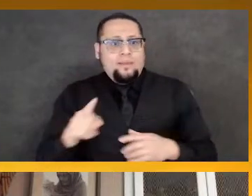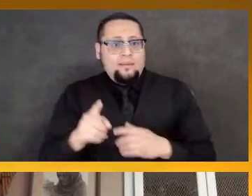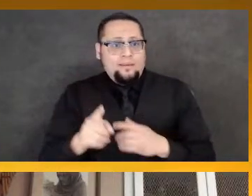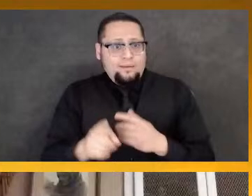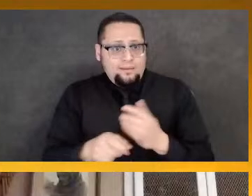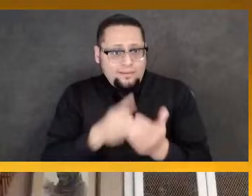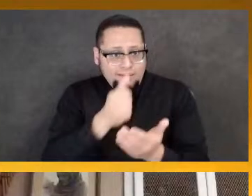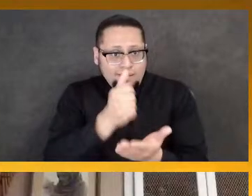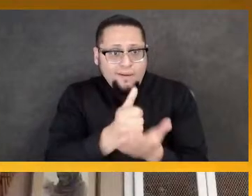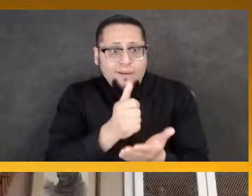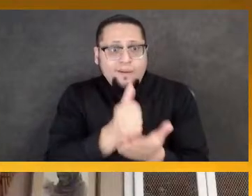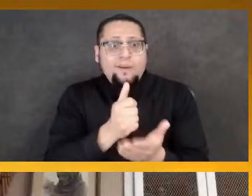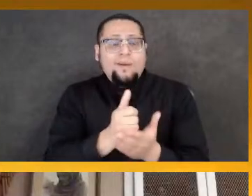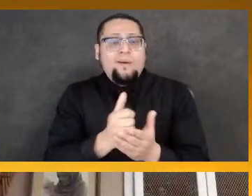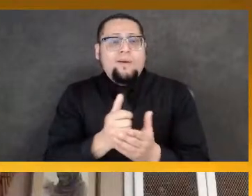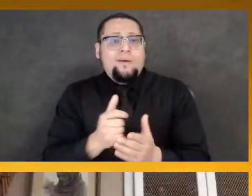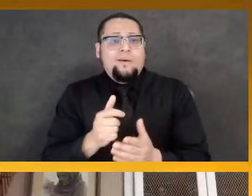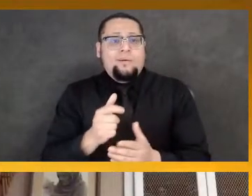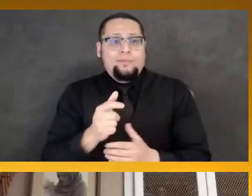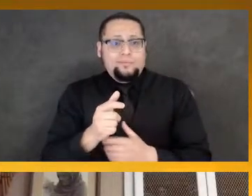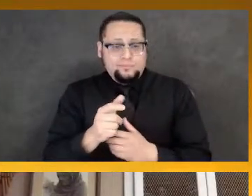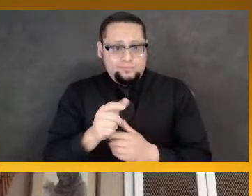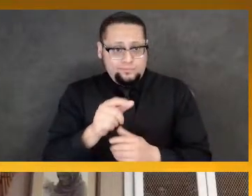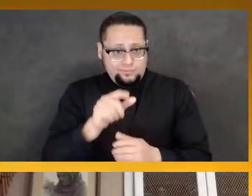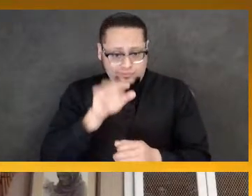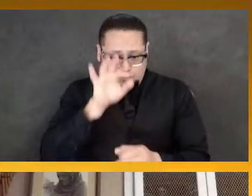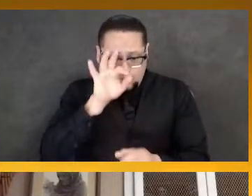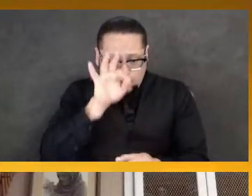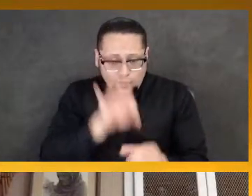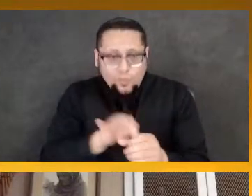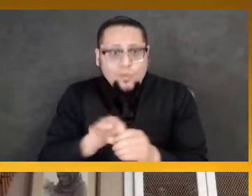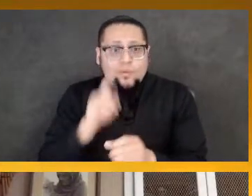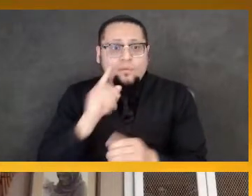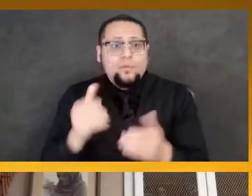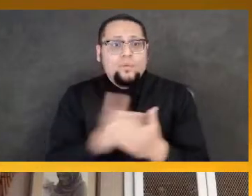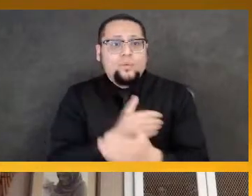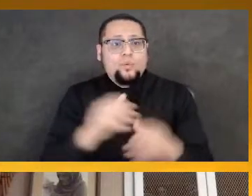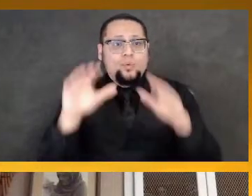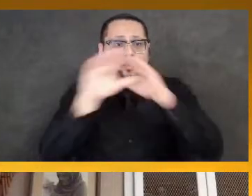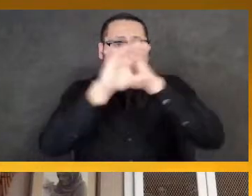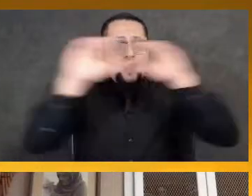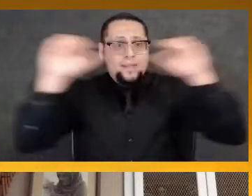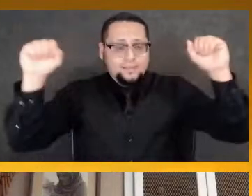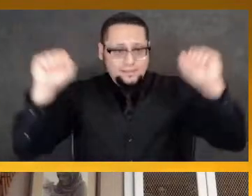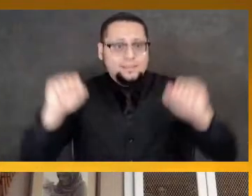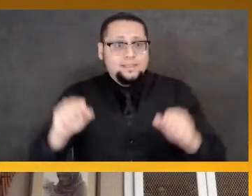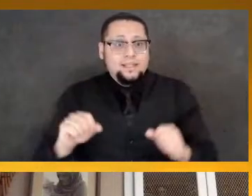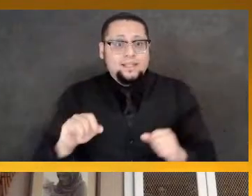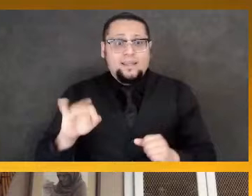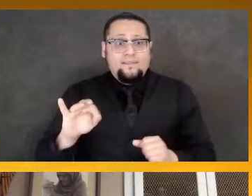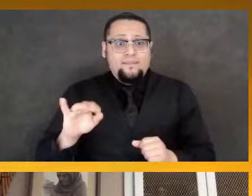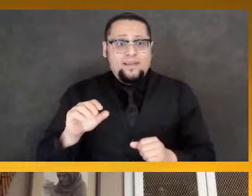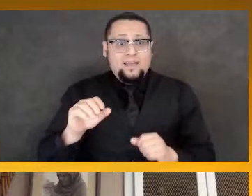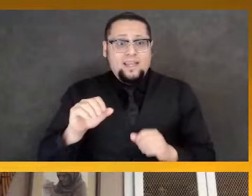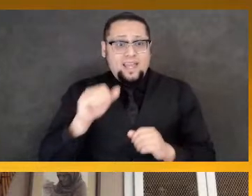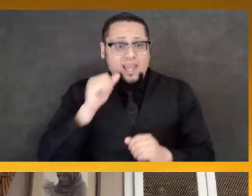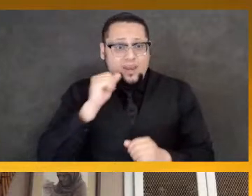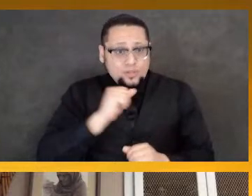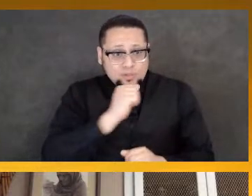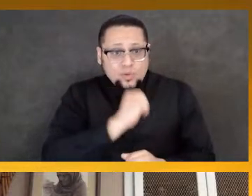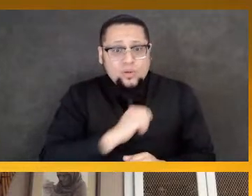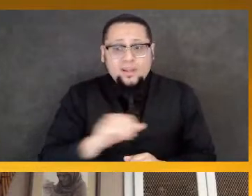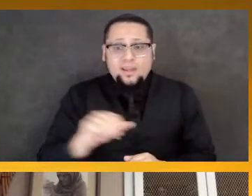to the new president of this country. And, when we can flip states like Arizona and